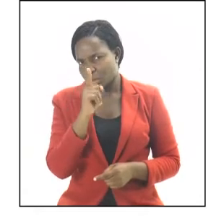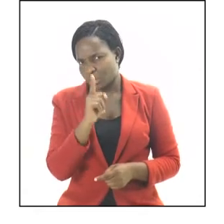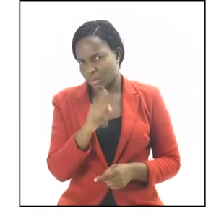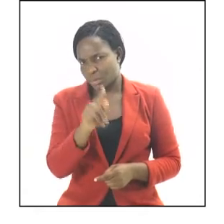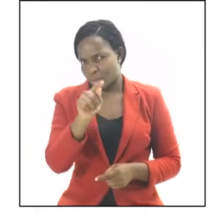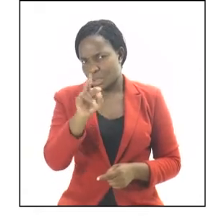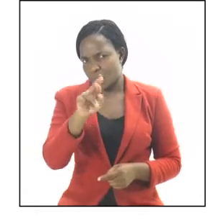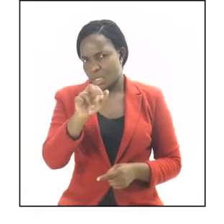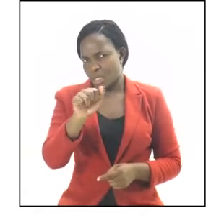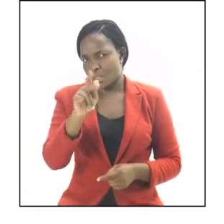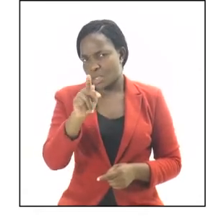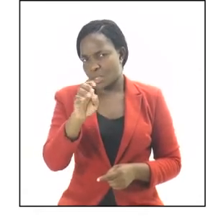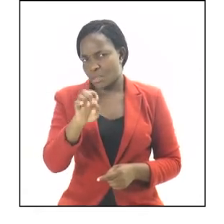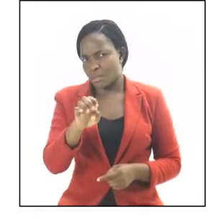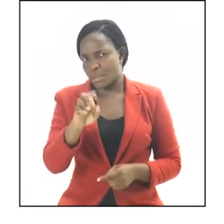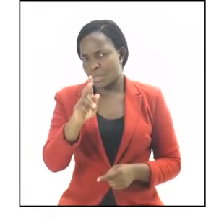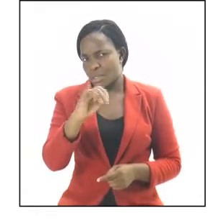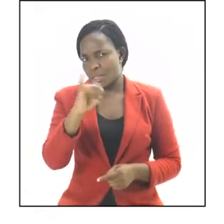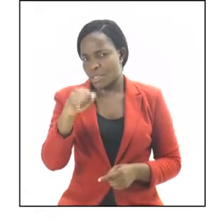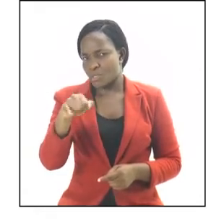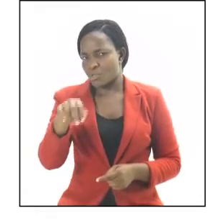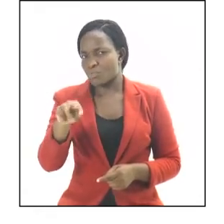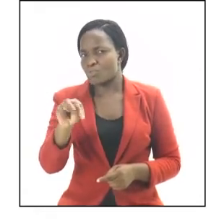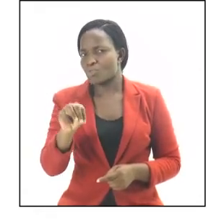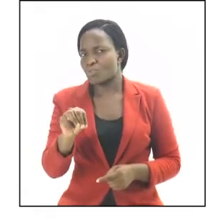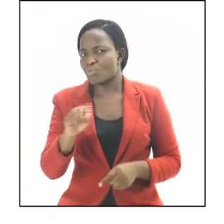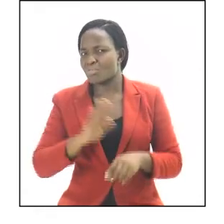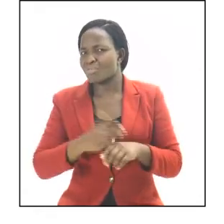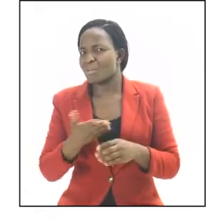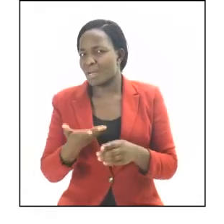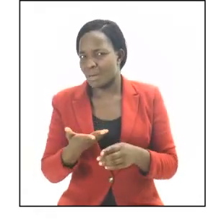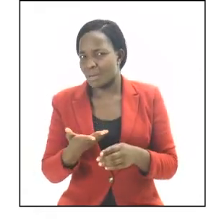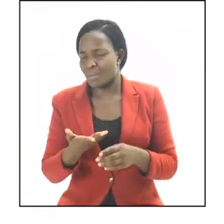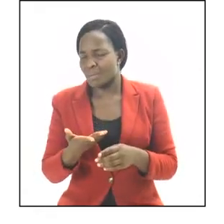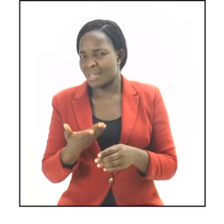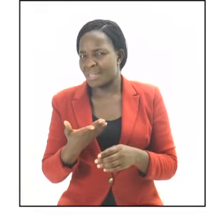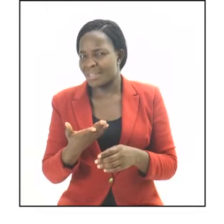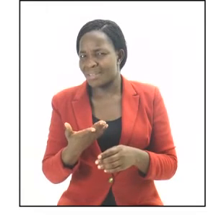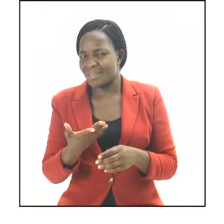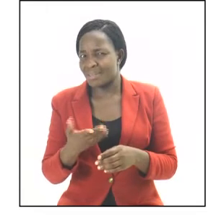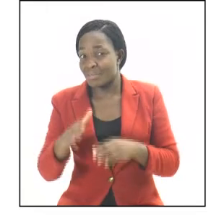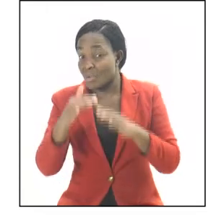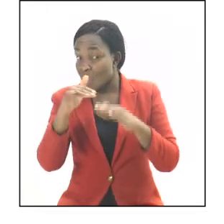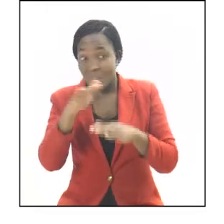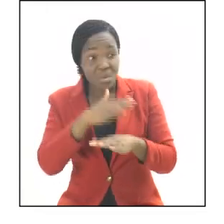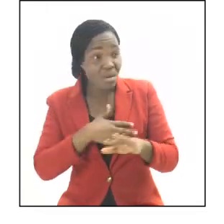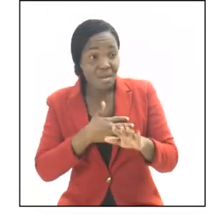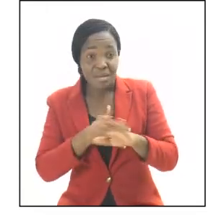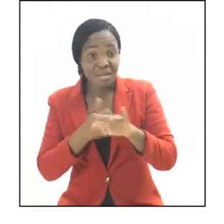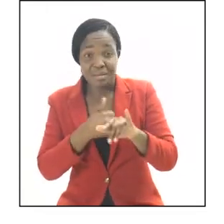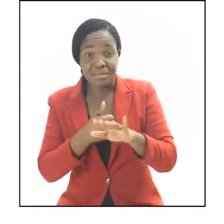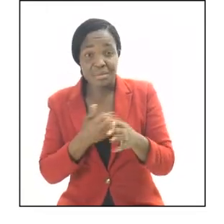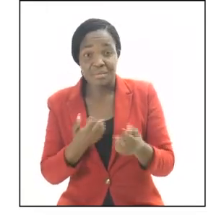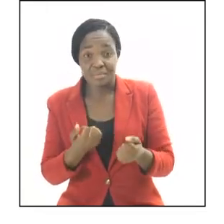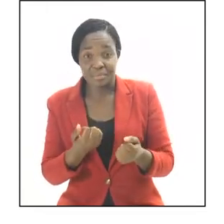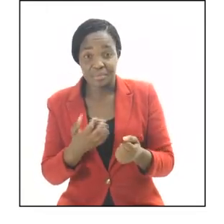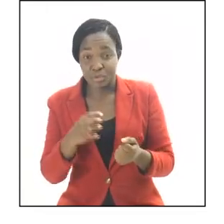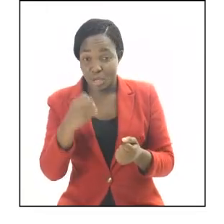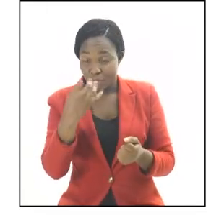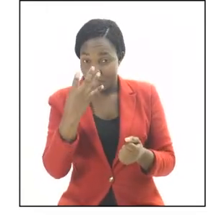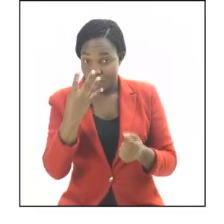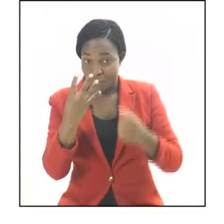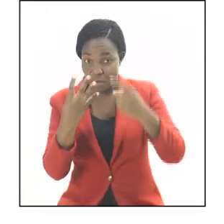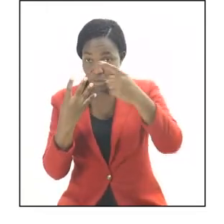a trapezium looks like and where we find them in real life. A trapezium is a 4-sided,